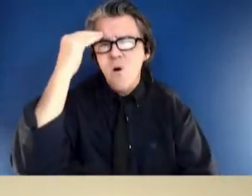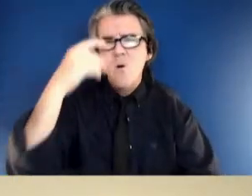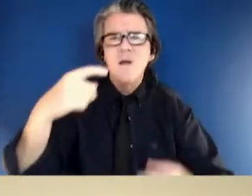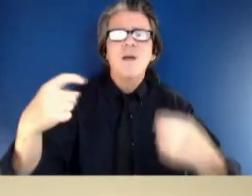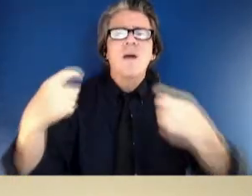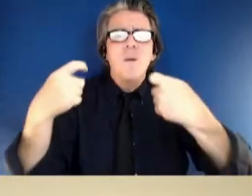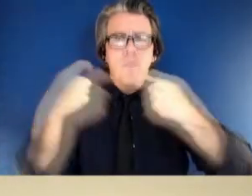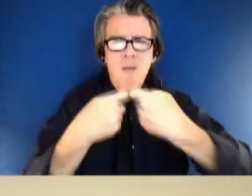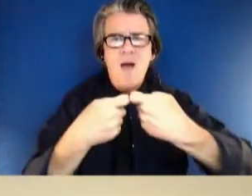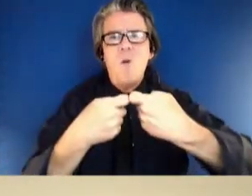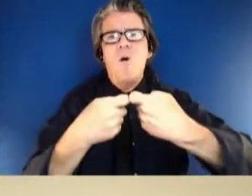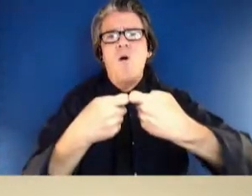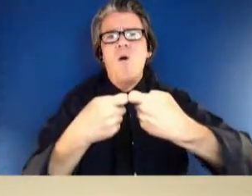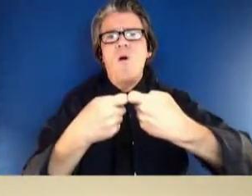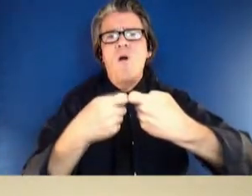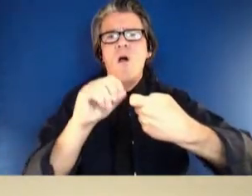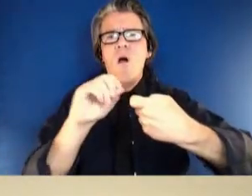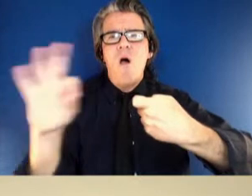a significant hardship.